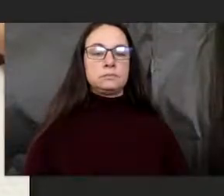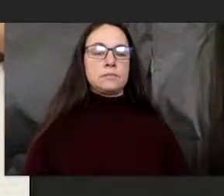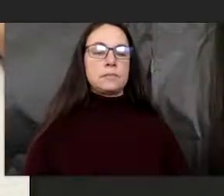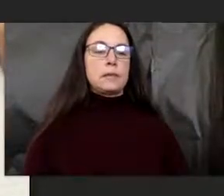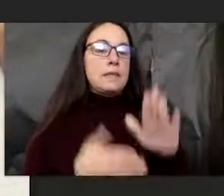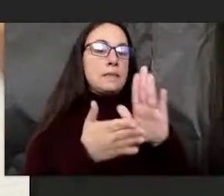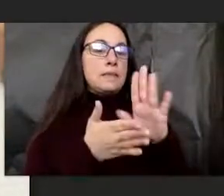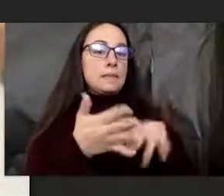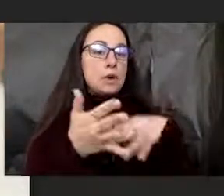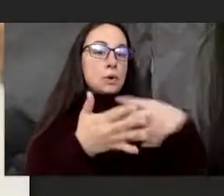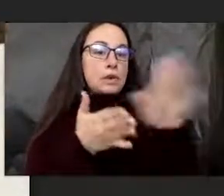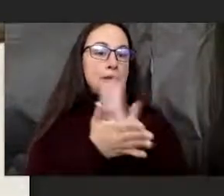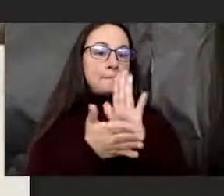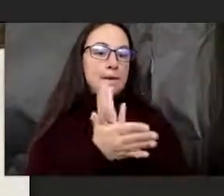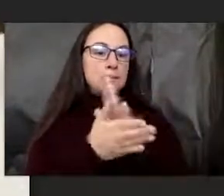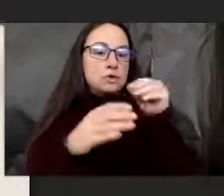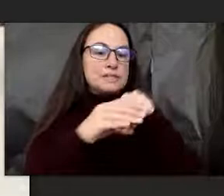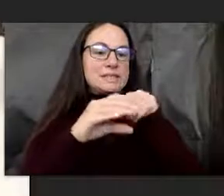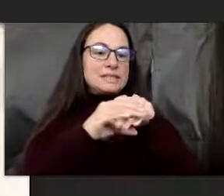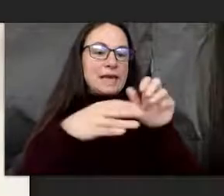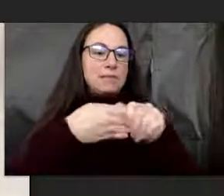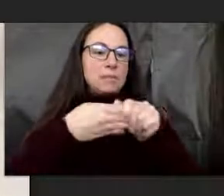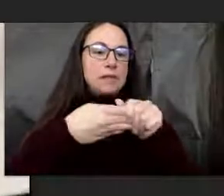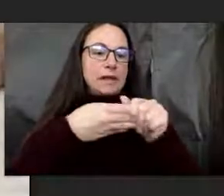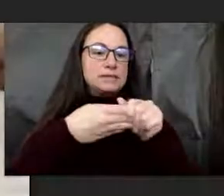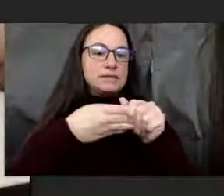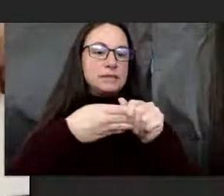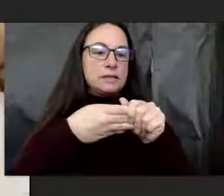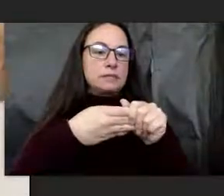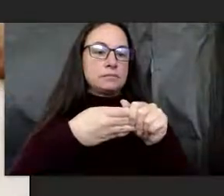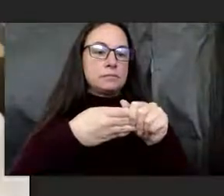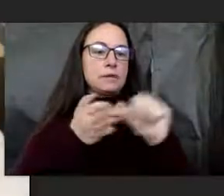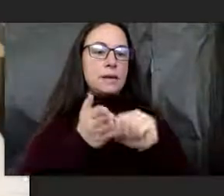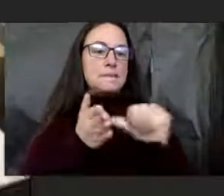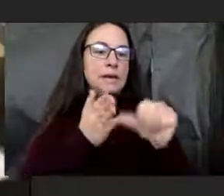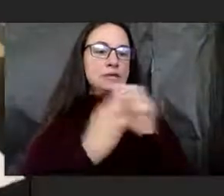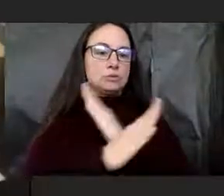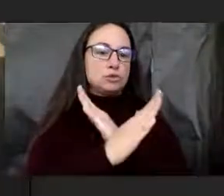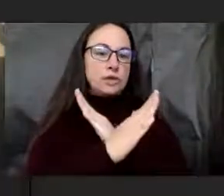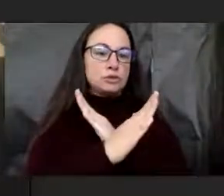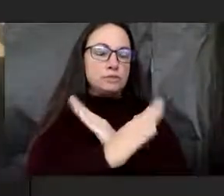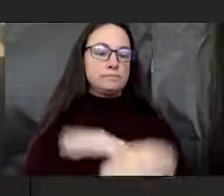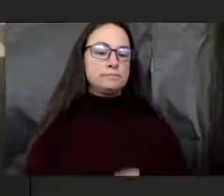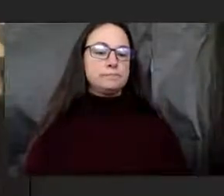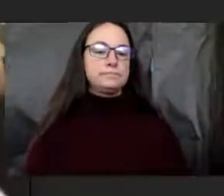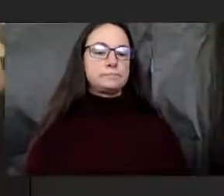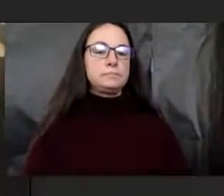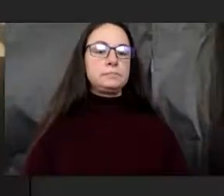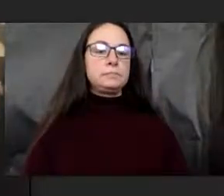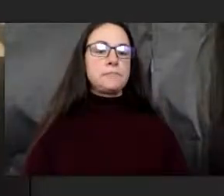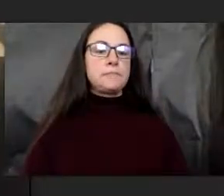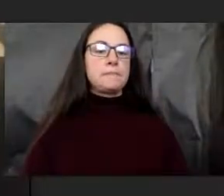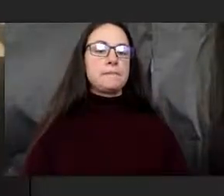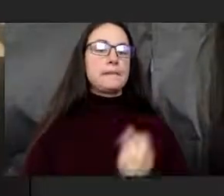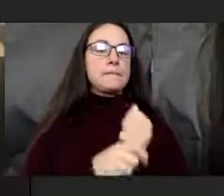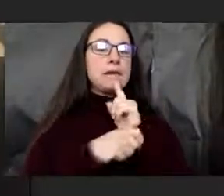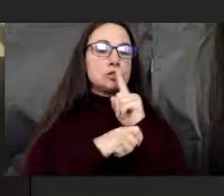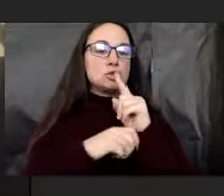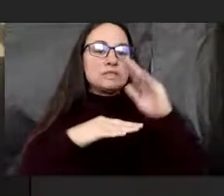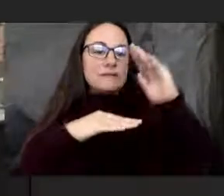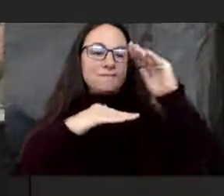Slide the paper inside plastic, whether it's a plastic bag or a page protector, or cover it with saran wrap so it's a flat